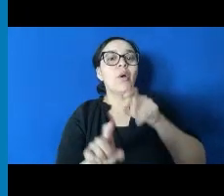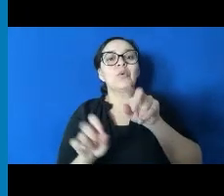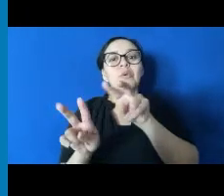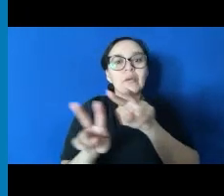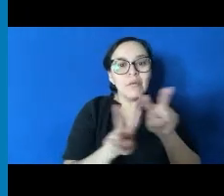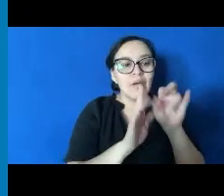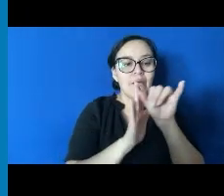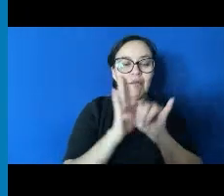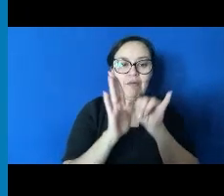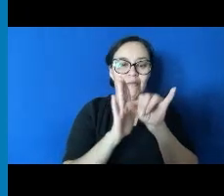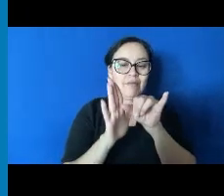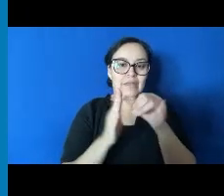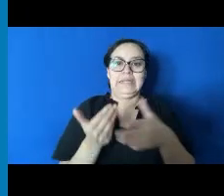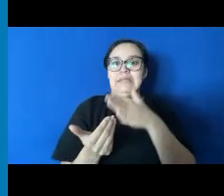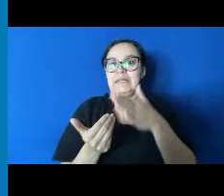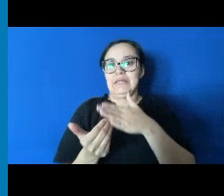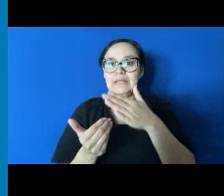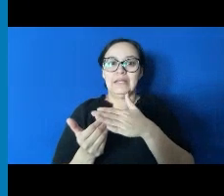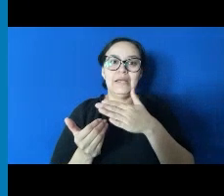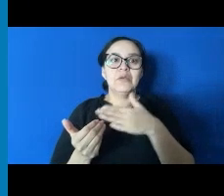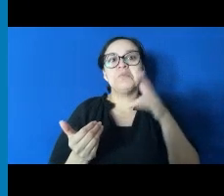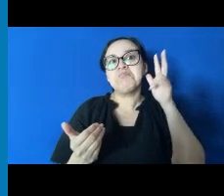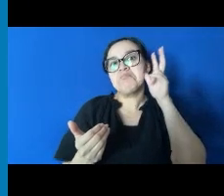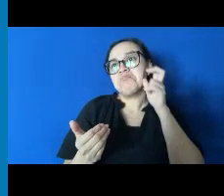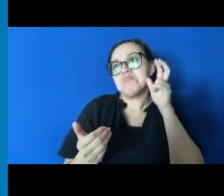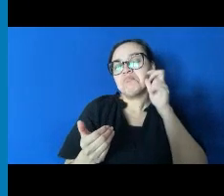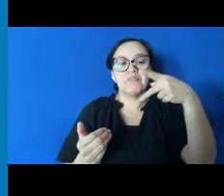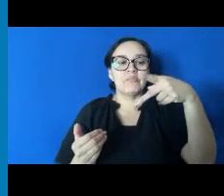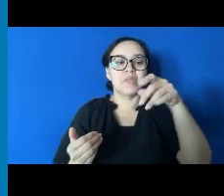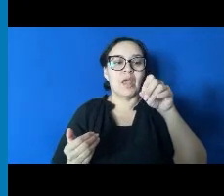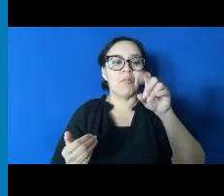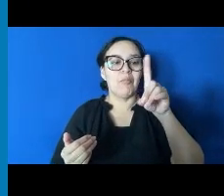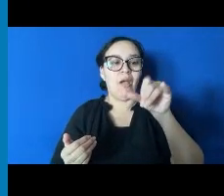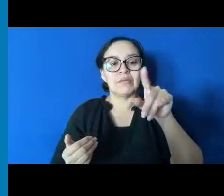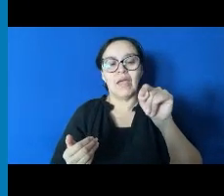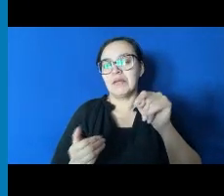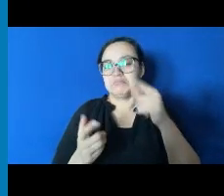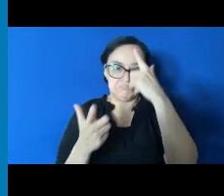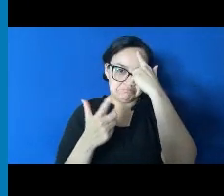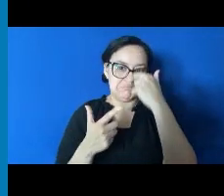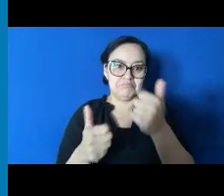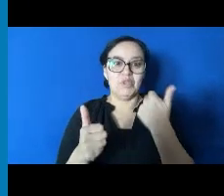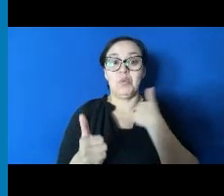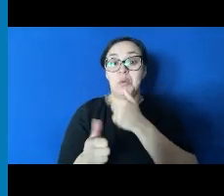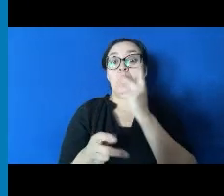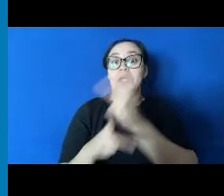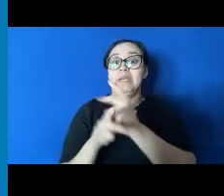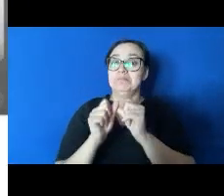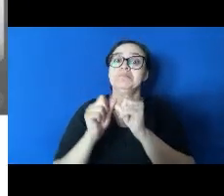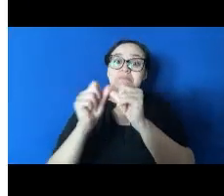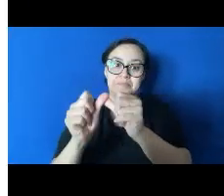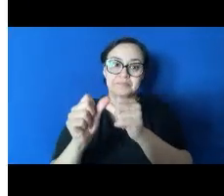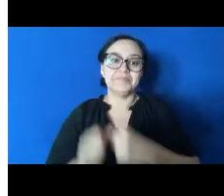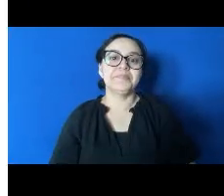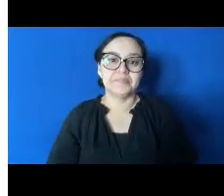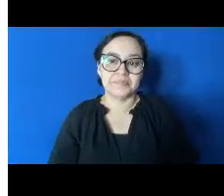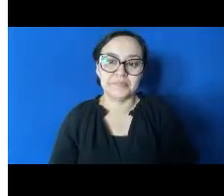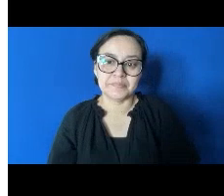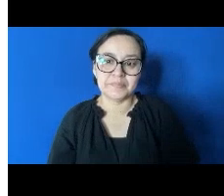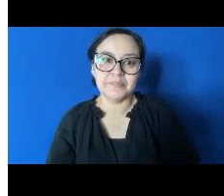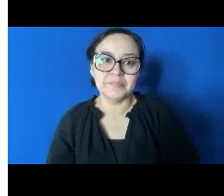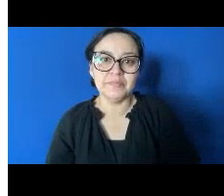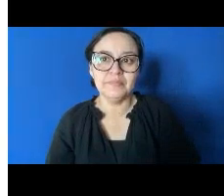access those videos at your convenience, and you can put them in podcast form so that we can leave those